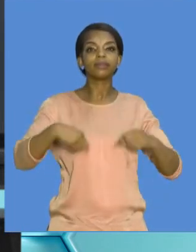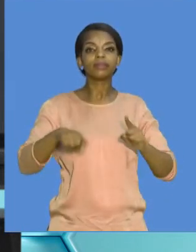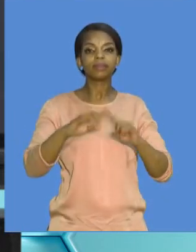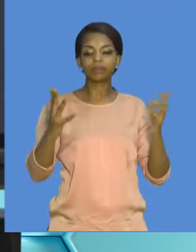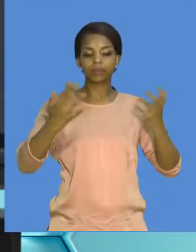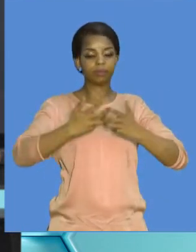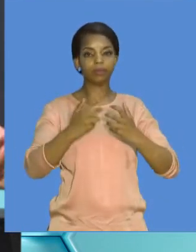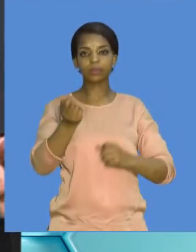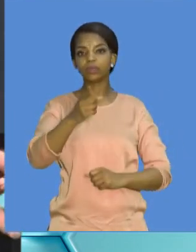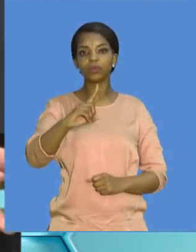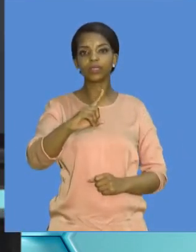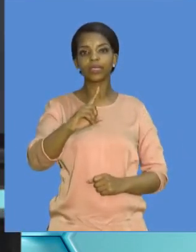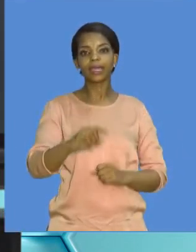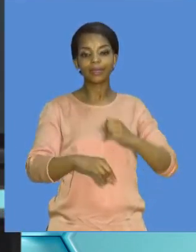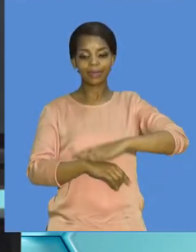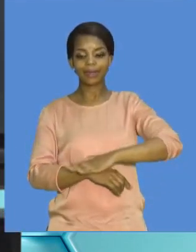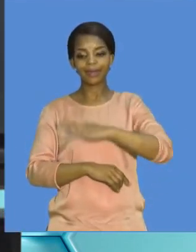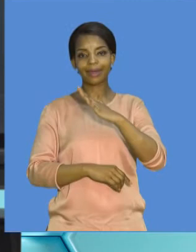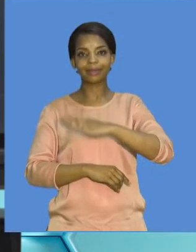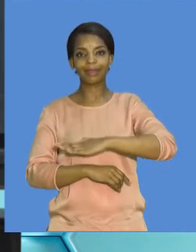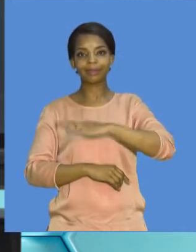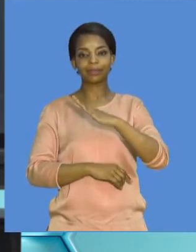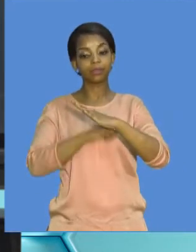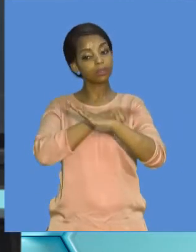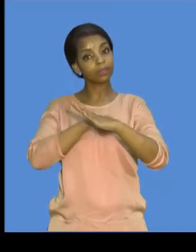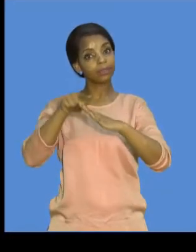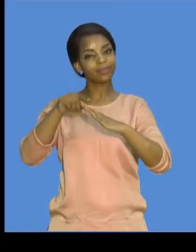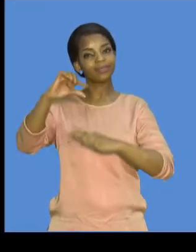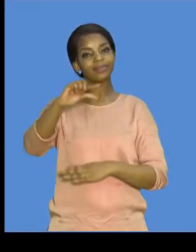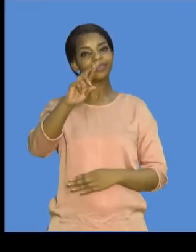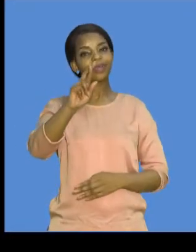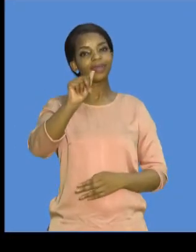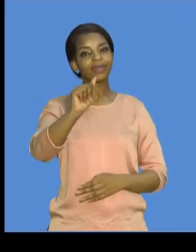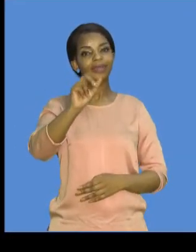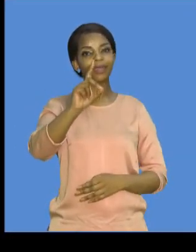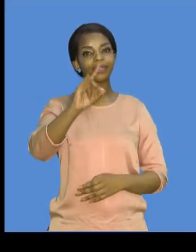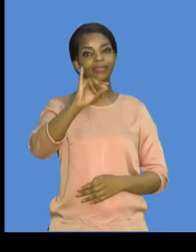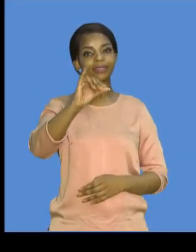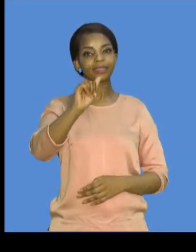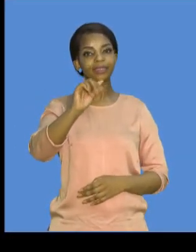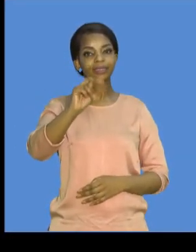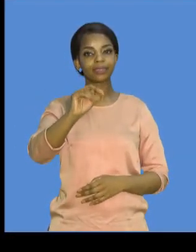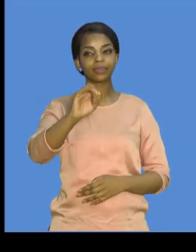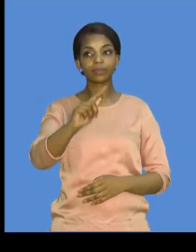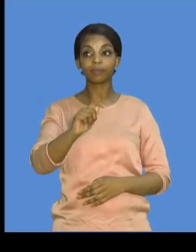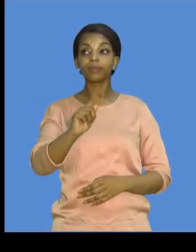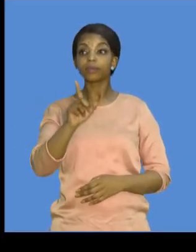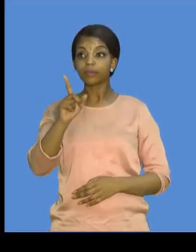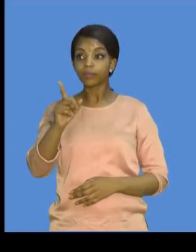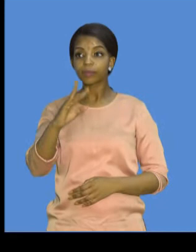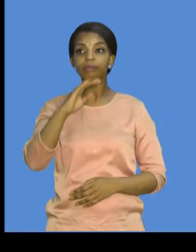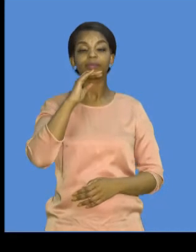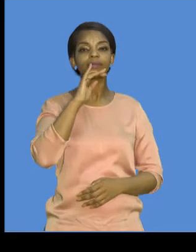just need to do gradient of this. But if we were to look at it from a perspective of gradient, it means that I would